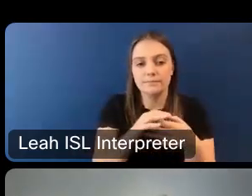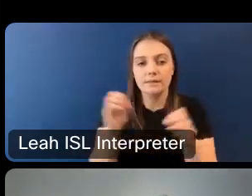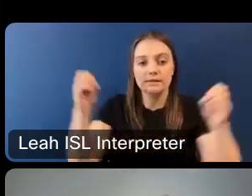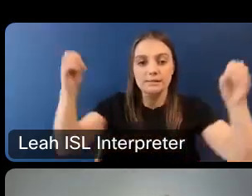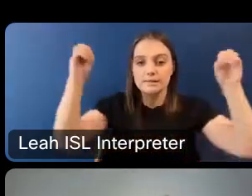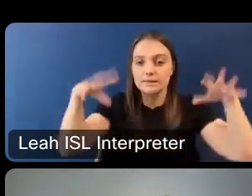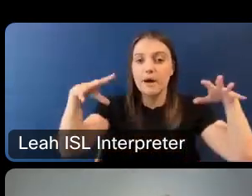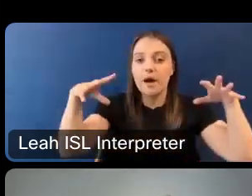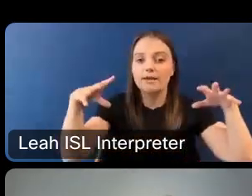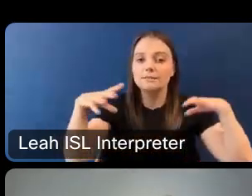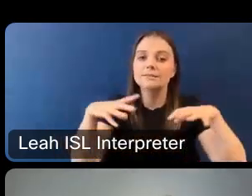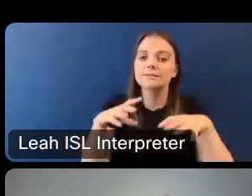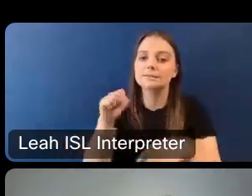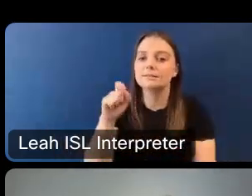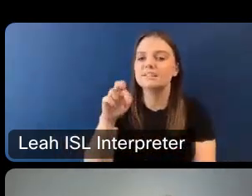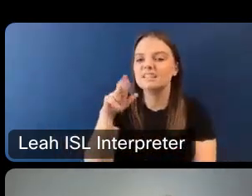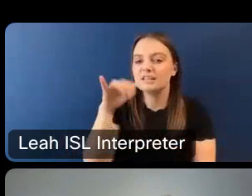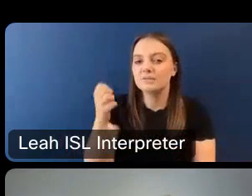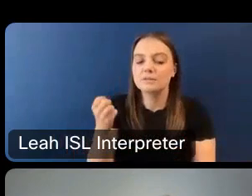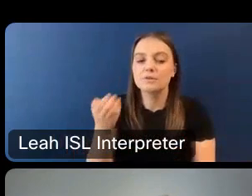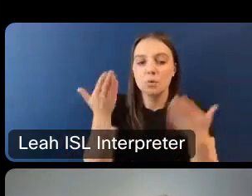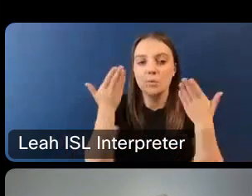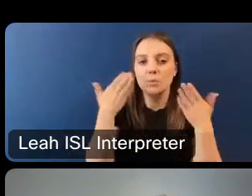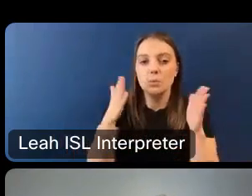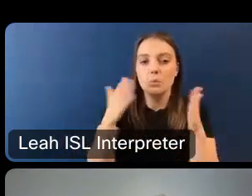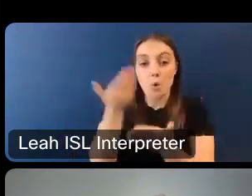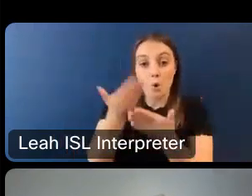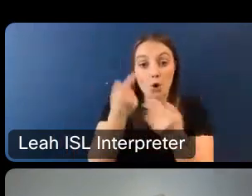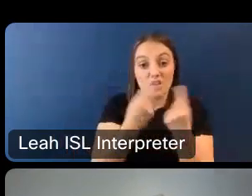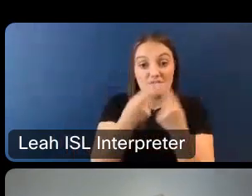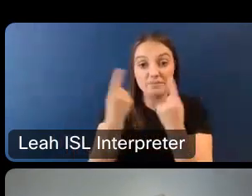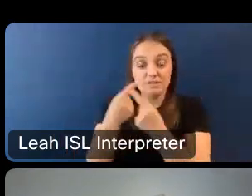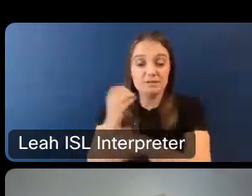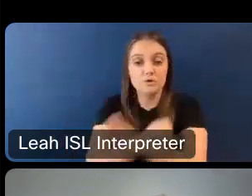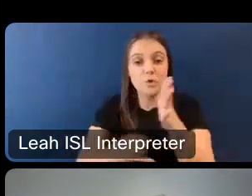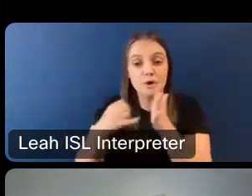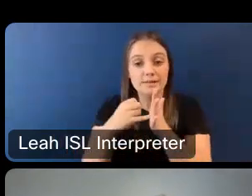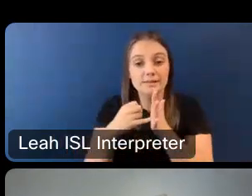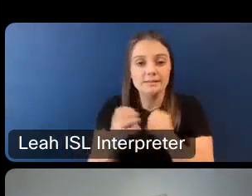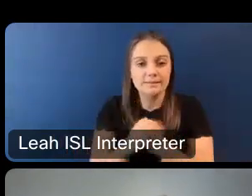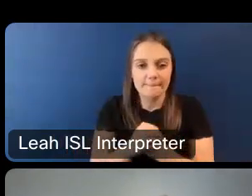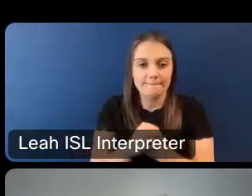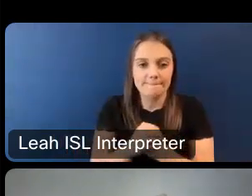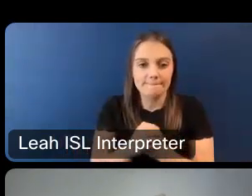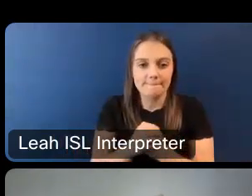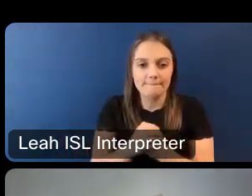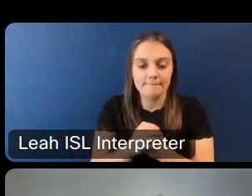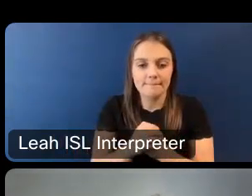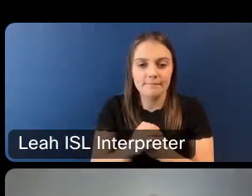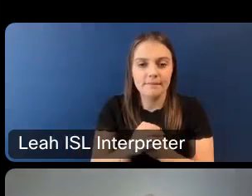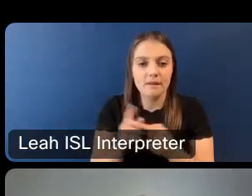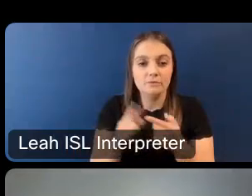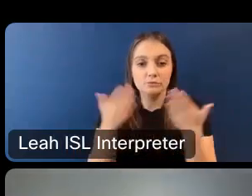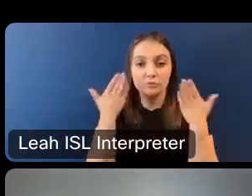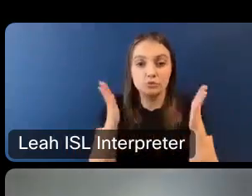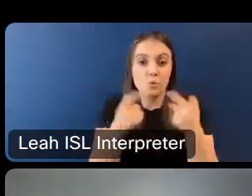we share some focus on learning from other organizations and shine a spotlight on that and